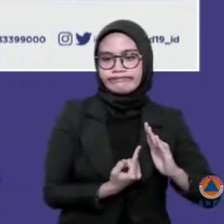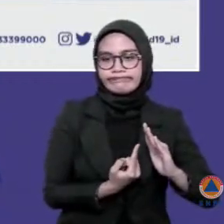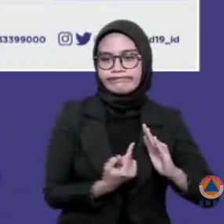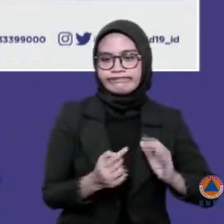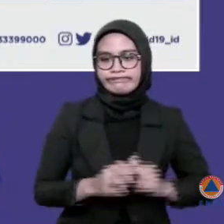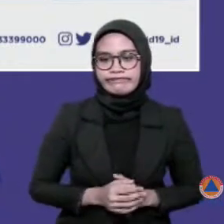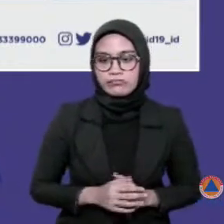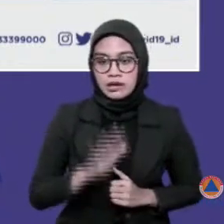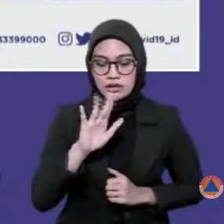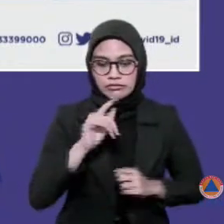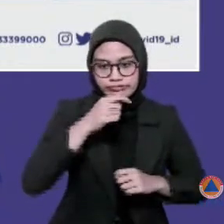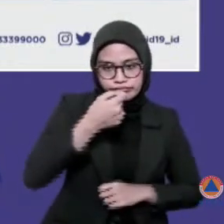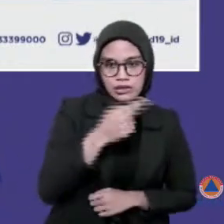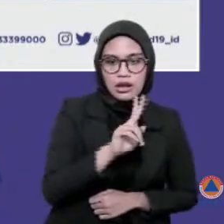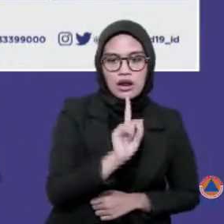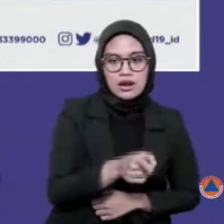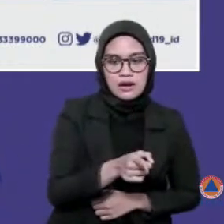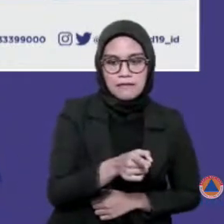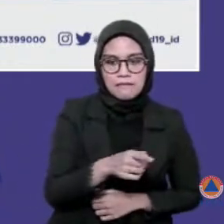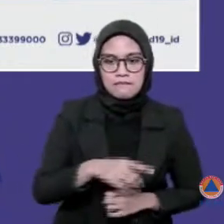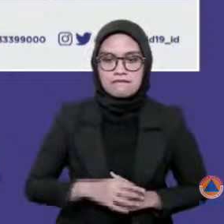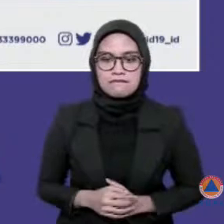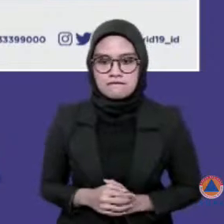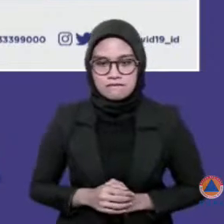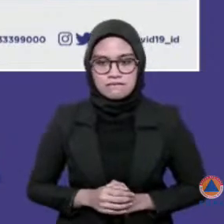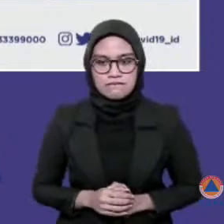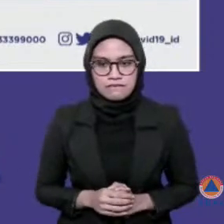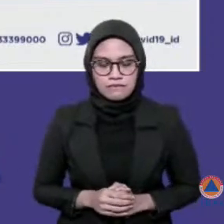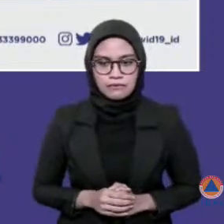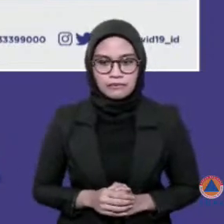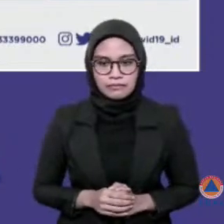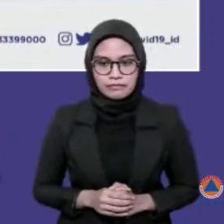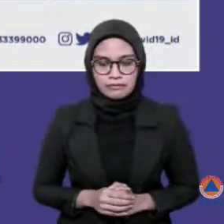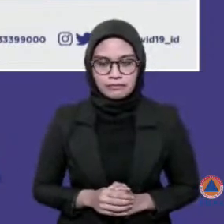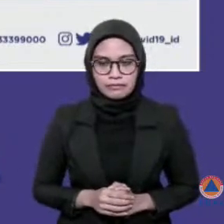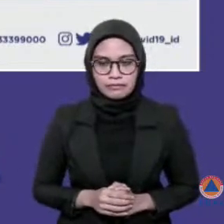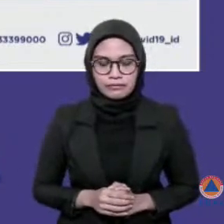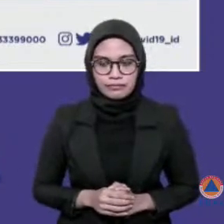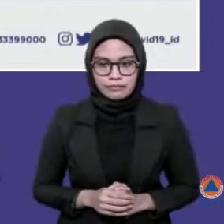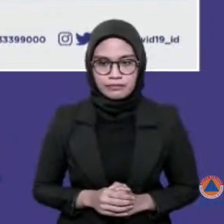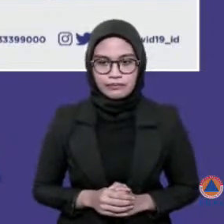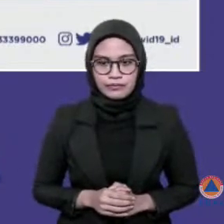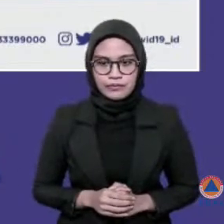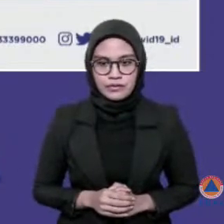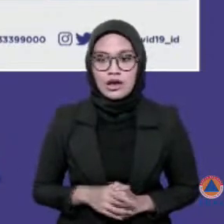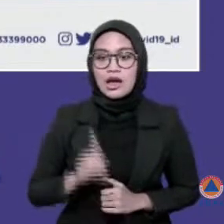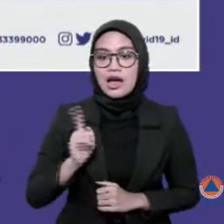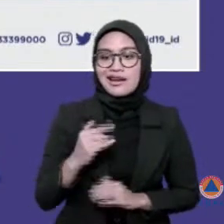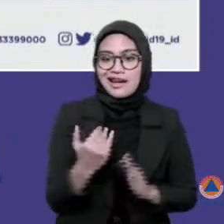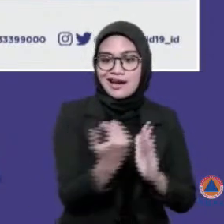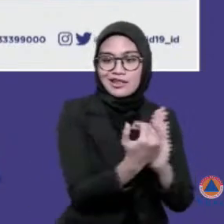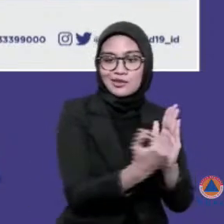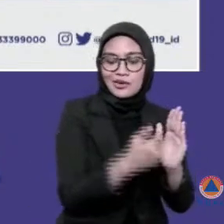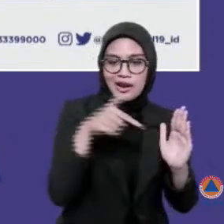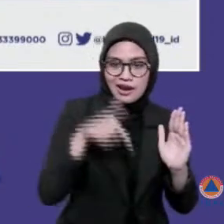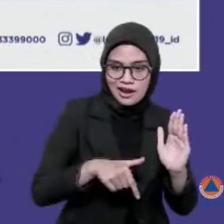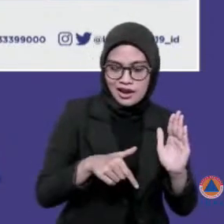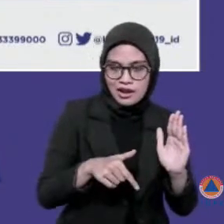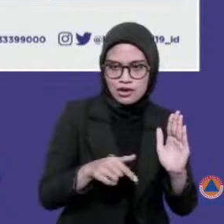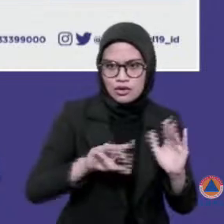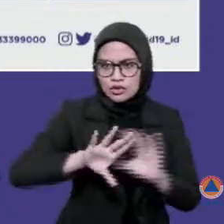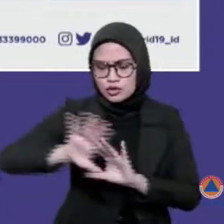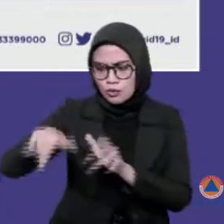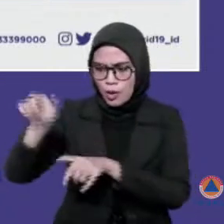also temporarily removed some quarantine exceptions, which mean that quarantine procedures are mandatory for